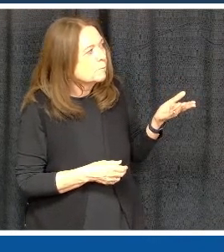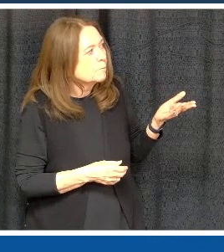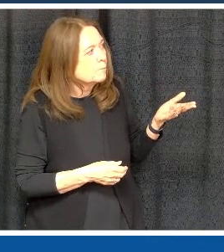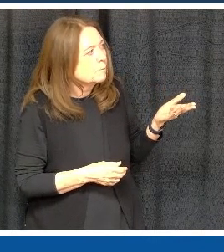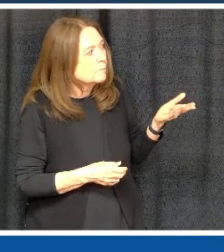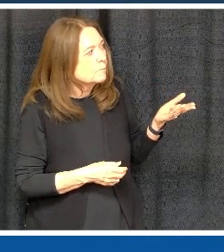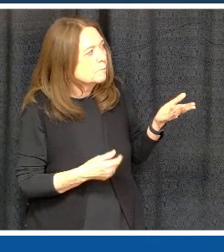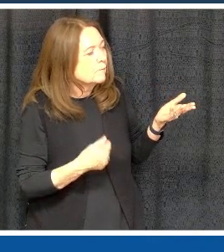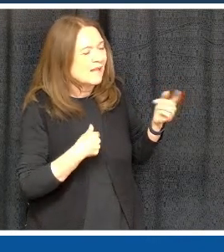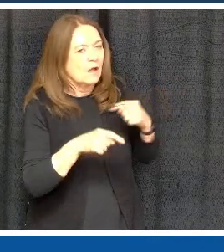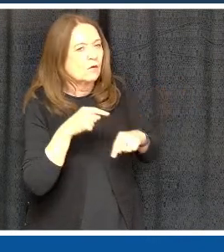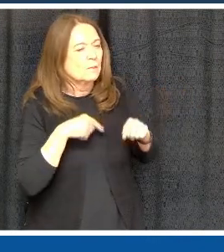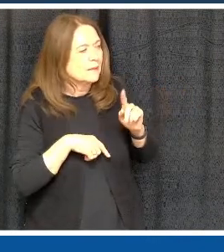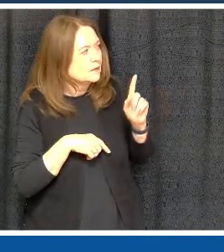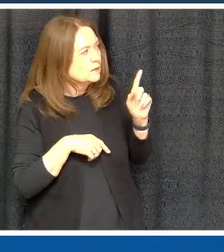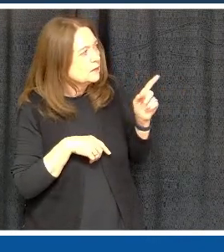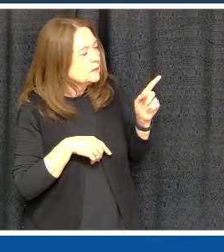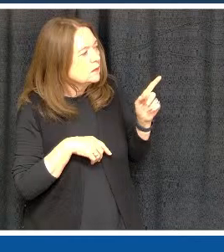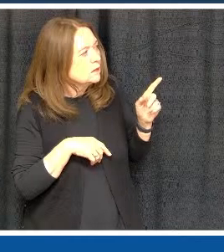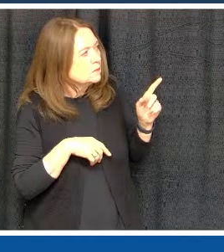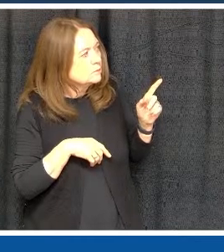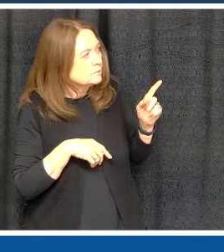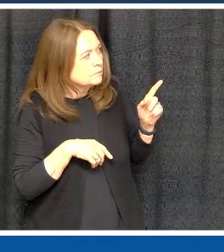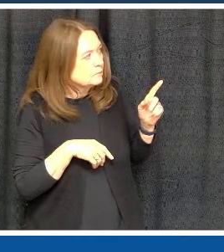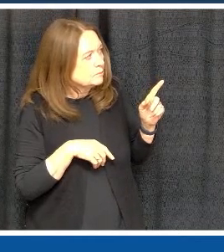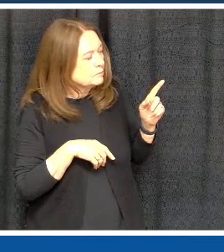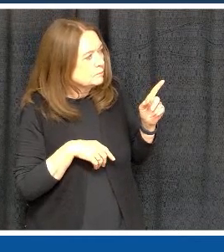I'll come back to this.